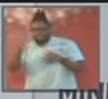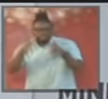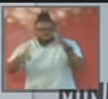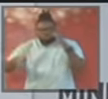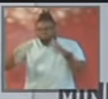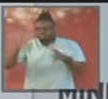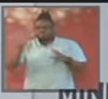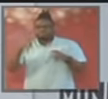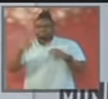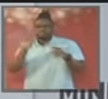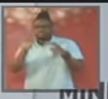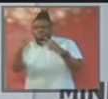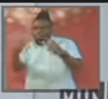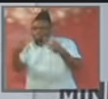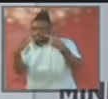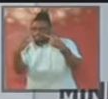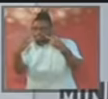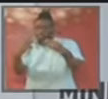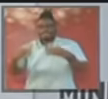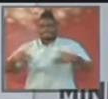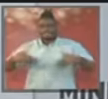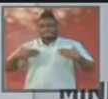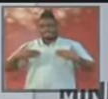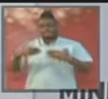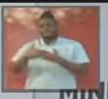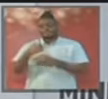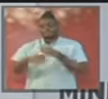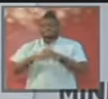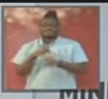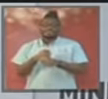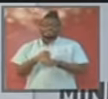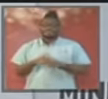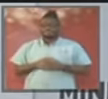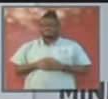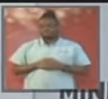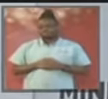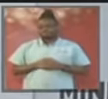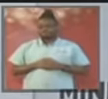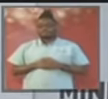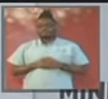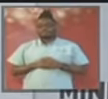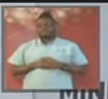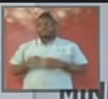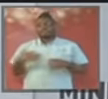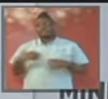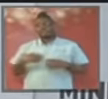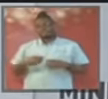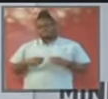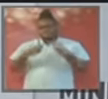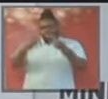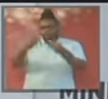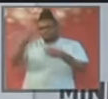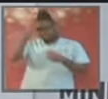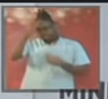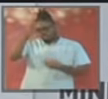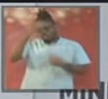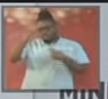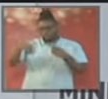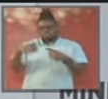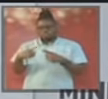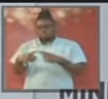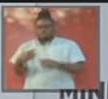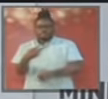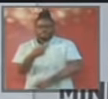all. So I would just like to take you through some information about the vaccines via